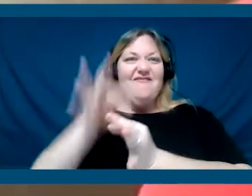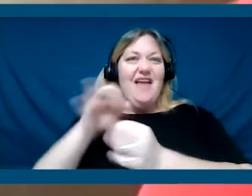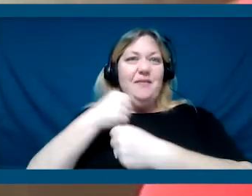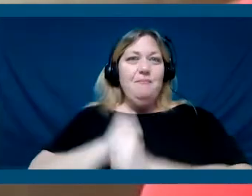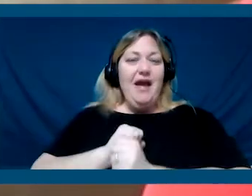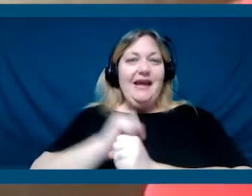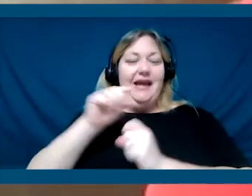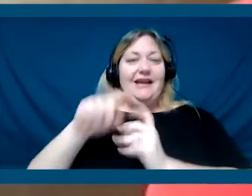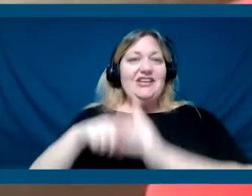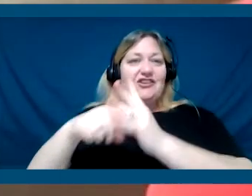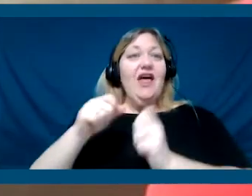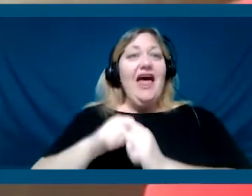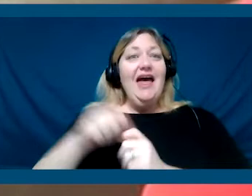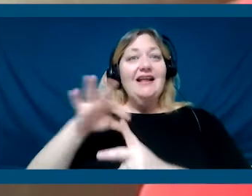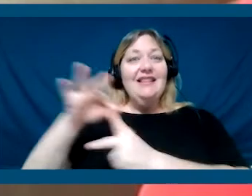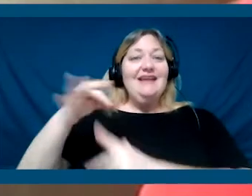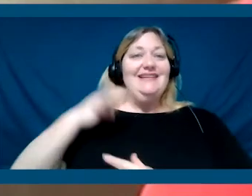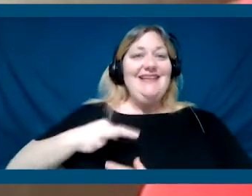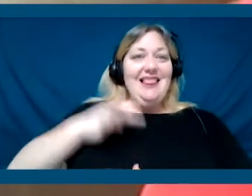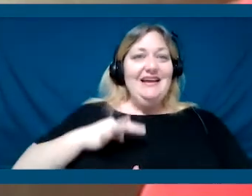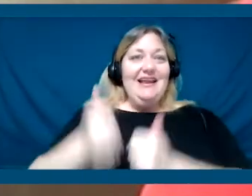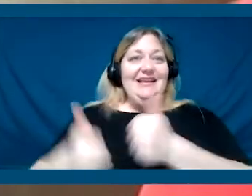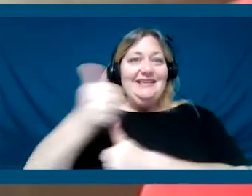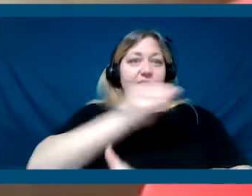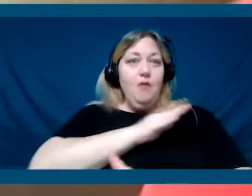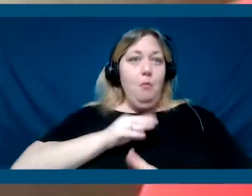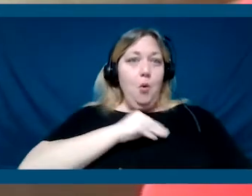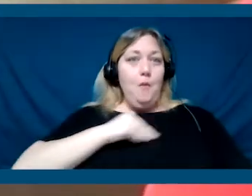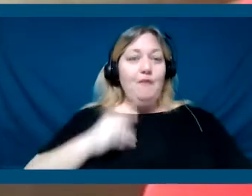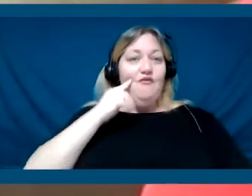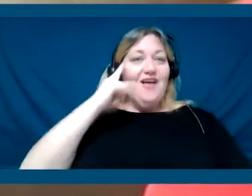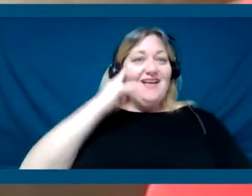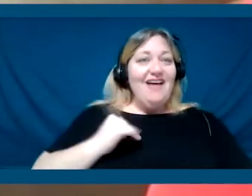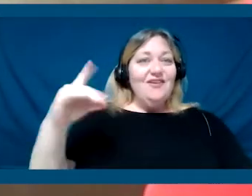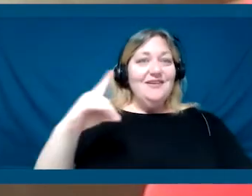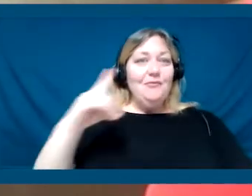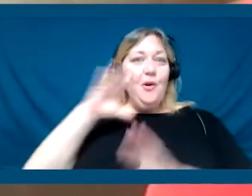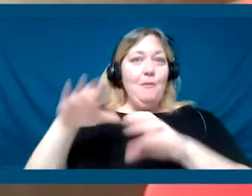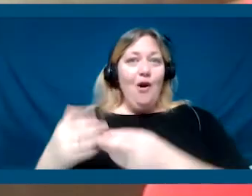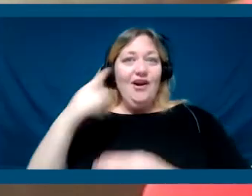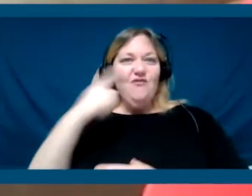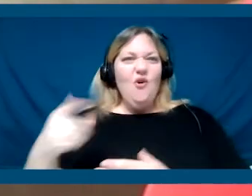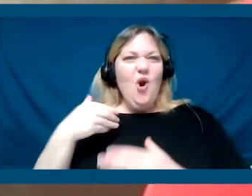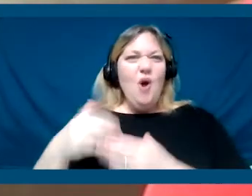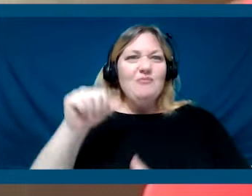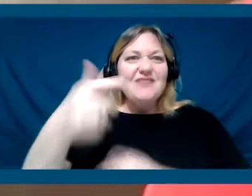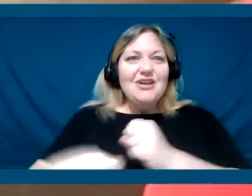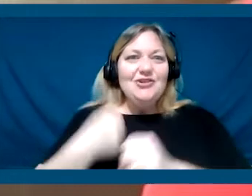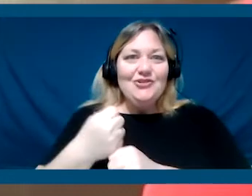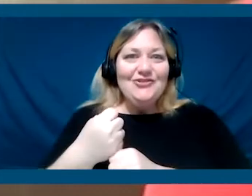he's also been an elected delegate and executive board member for the California Democratic Party for nearly 10